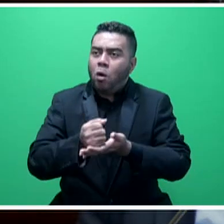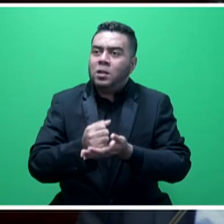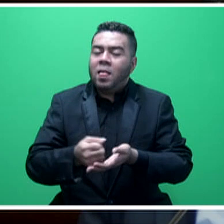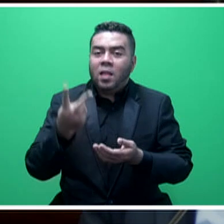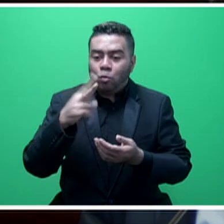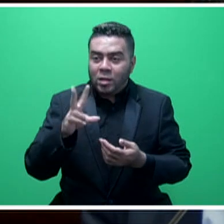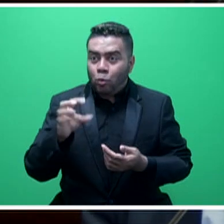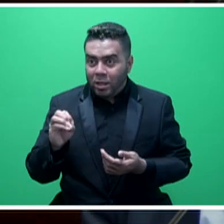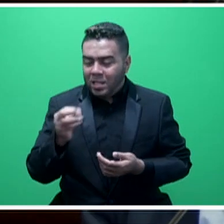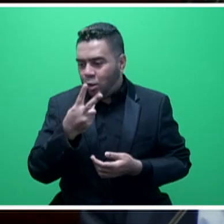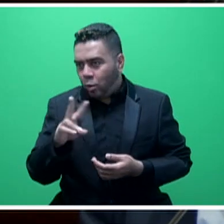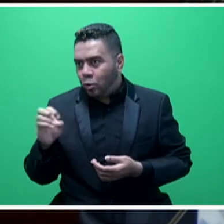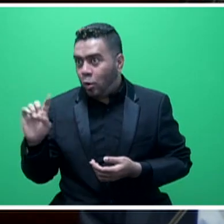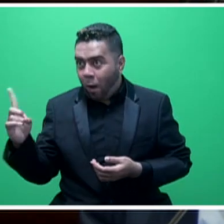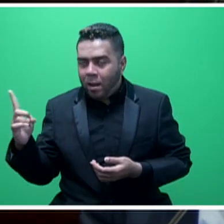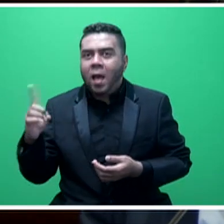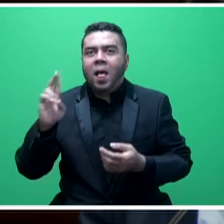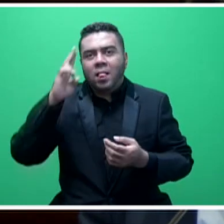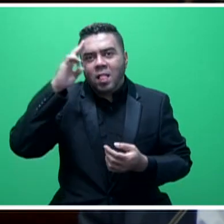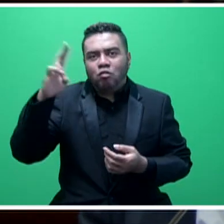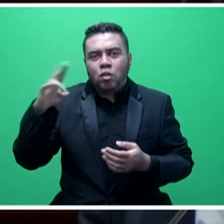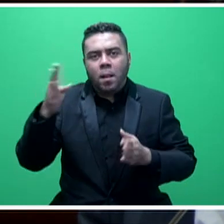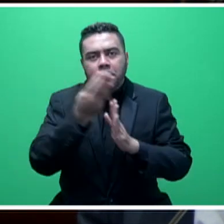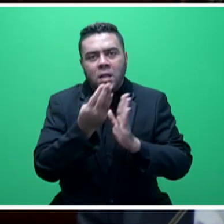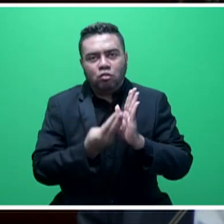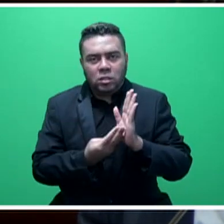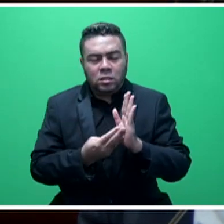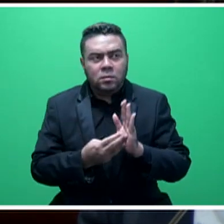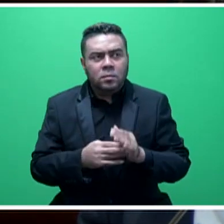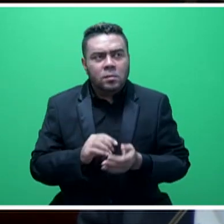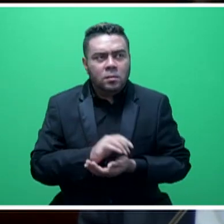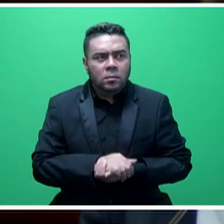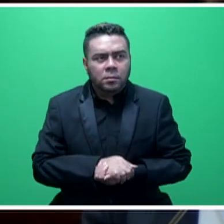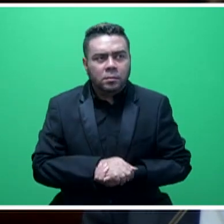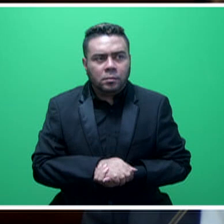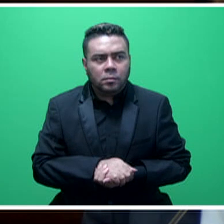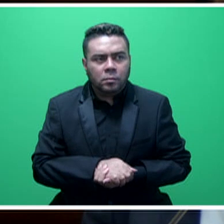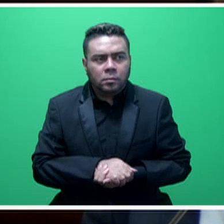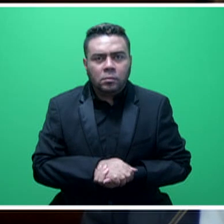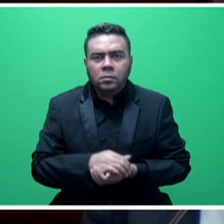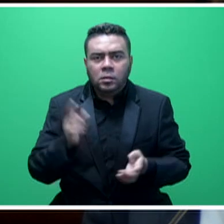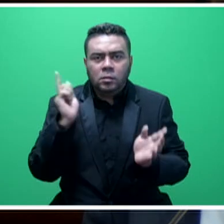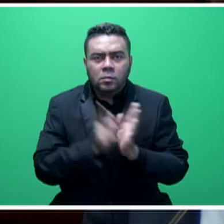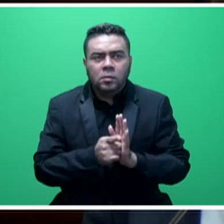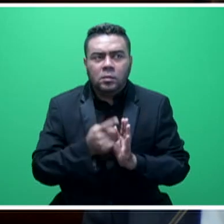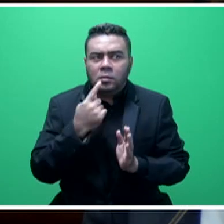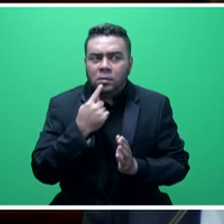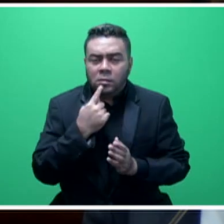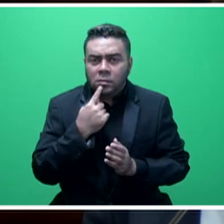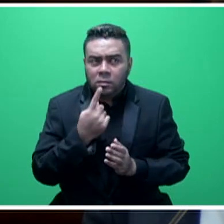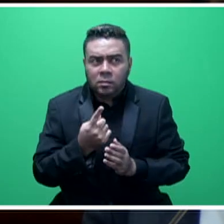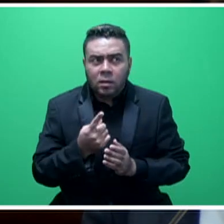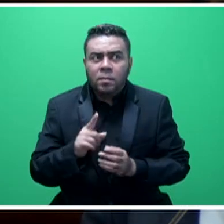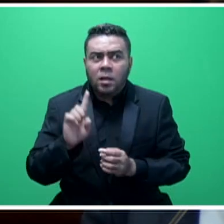2020-2021 national budget. Mr. Speaker, sir, right at the outset, let me just quickly say, sir, there